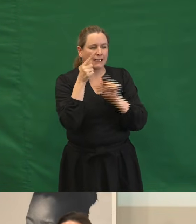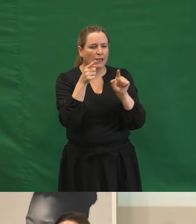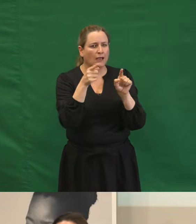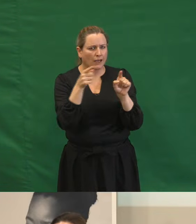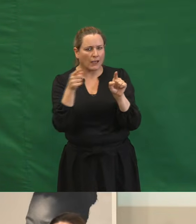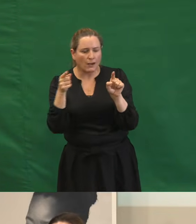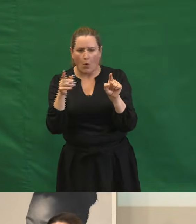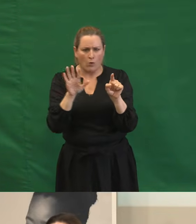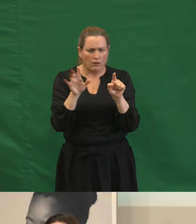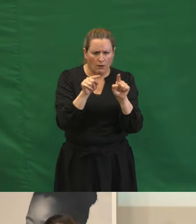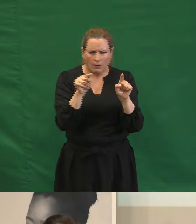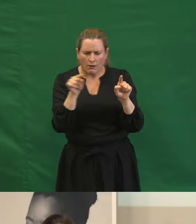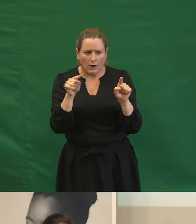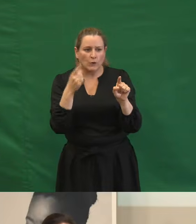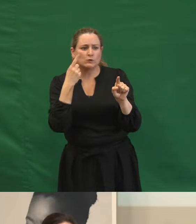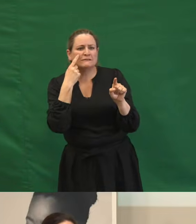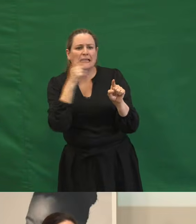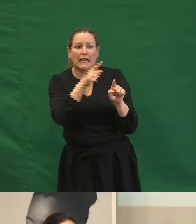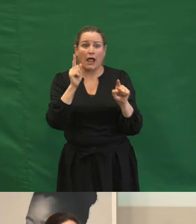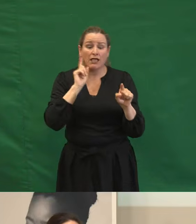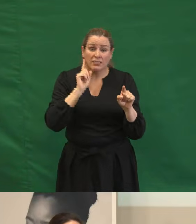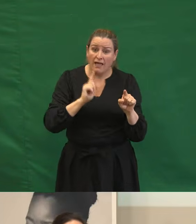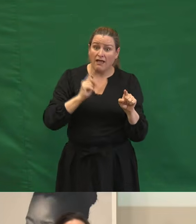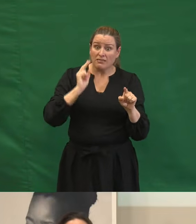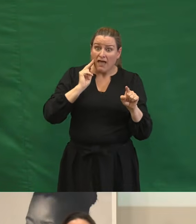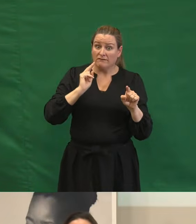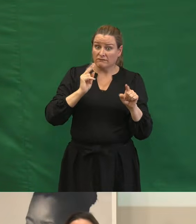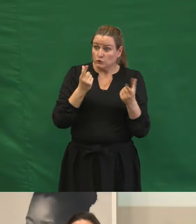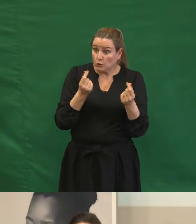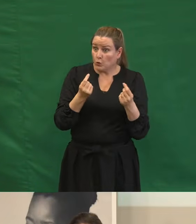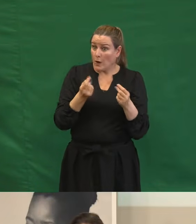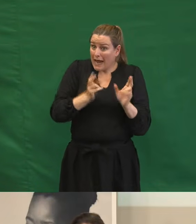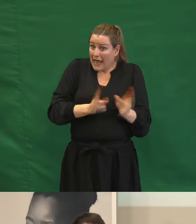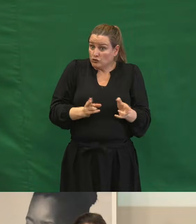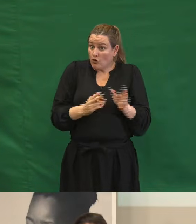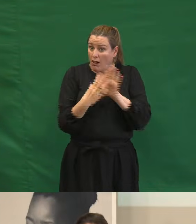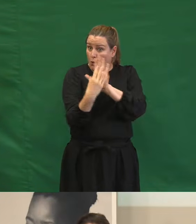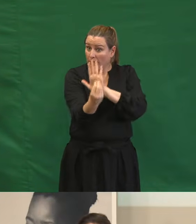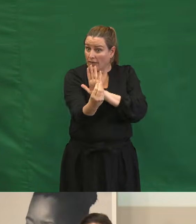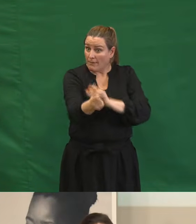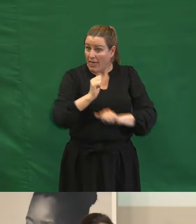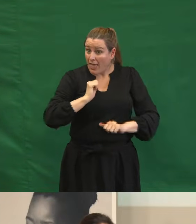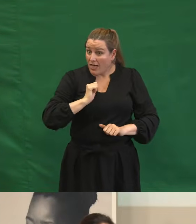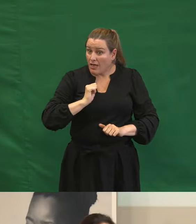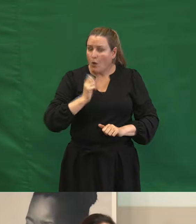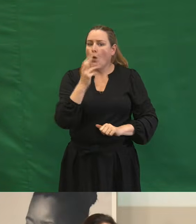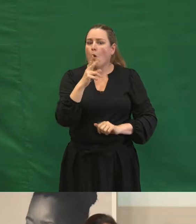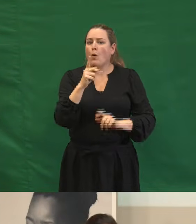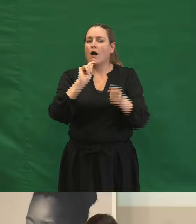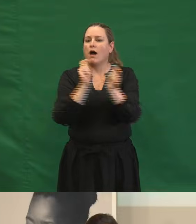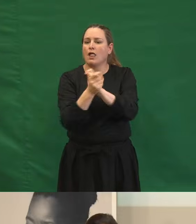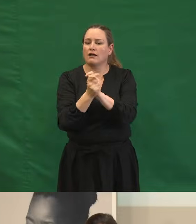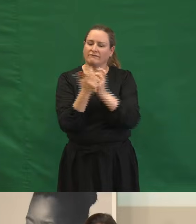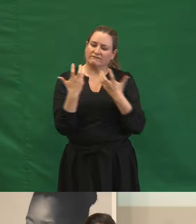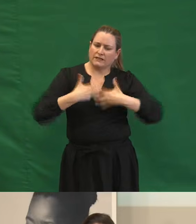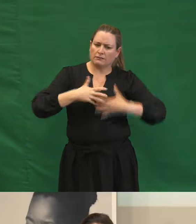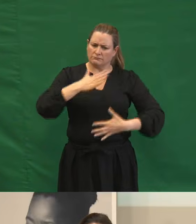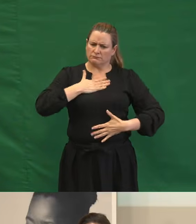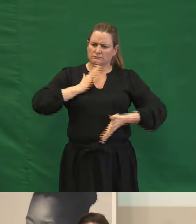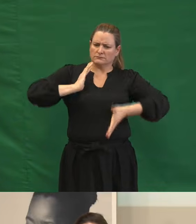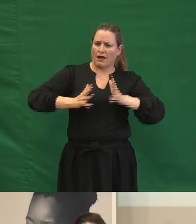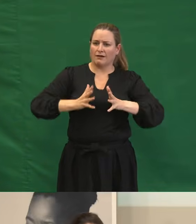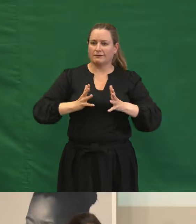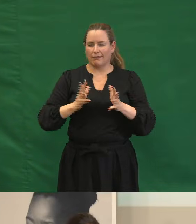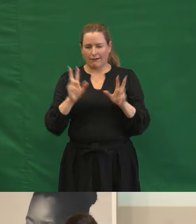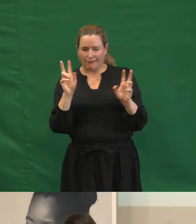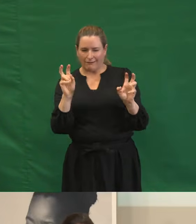more spontaneous naturalistic data in the form of retelling of cartoons and conversations.